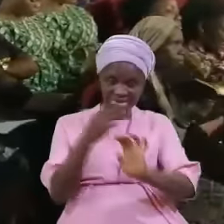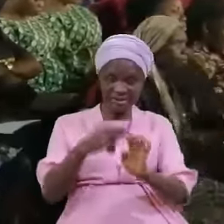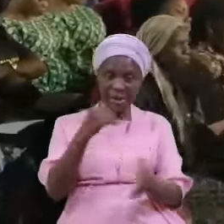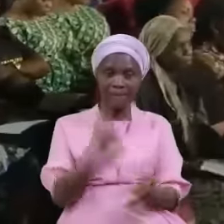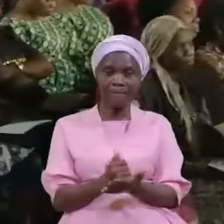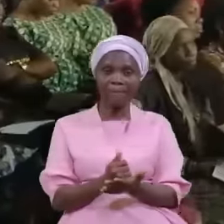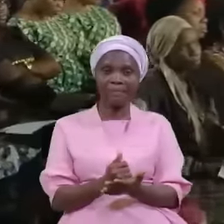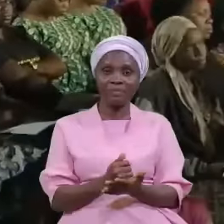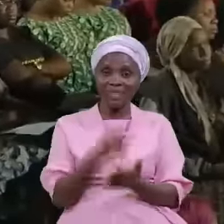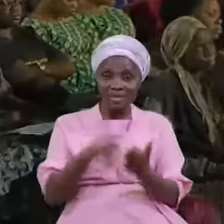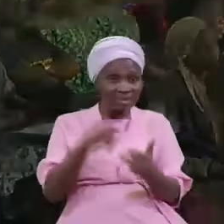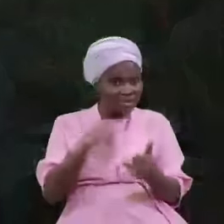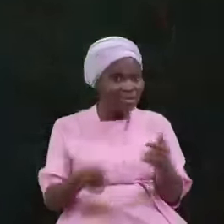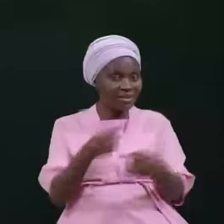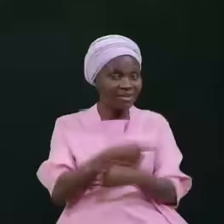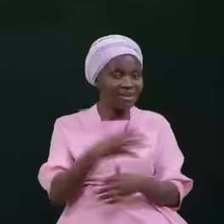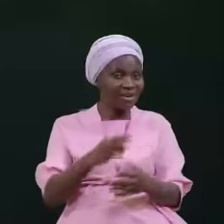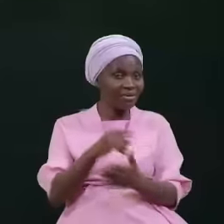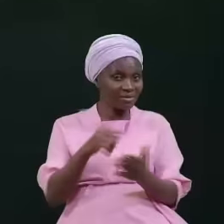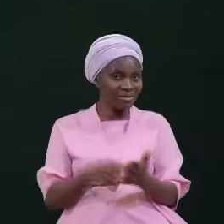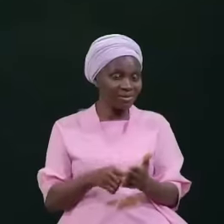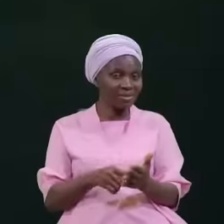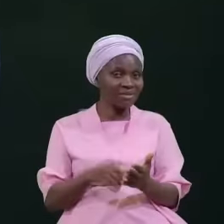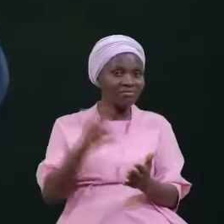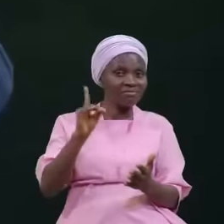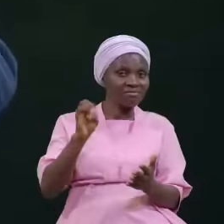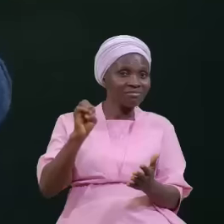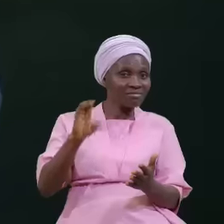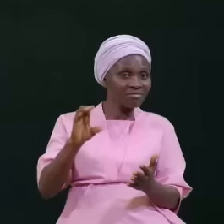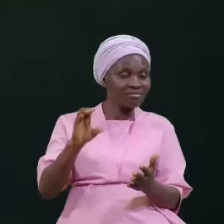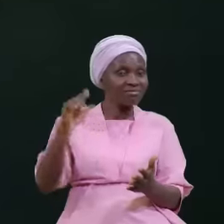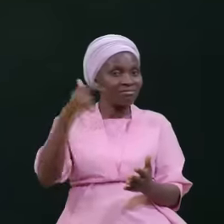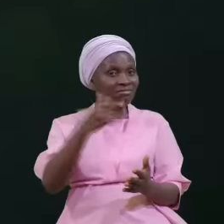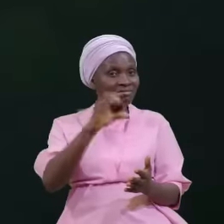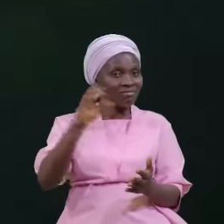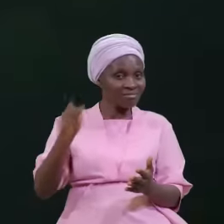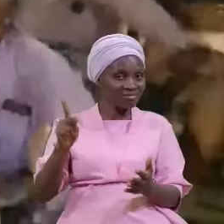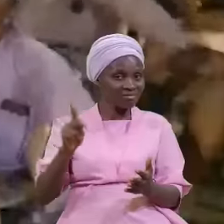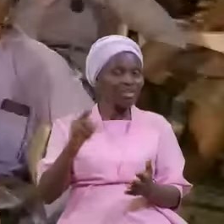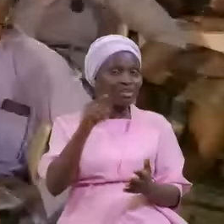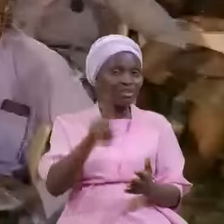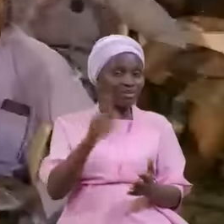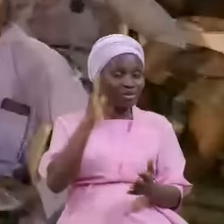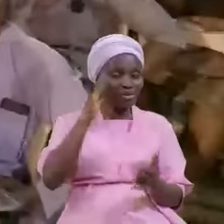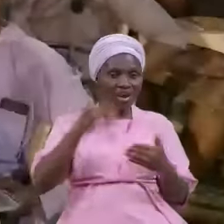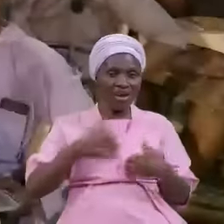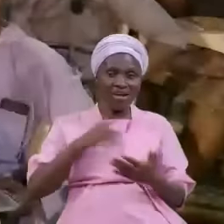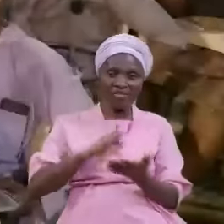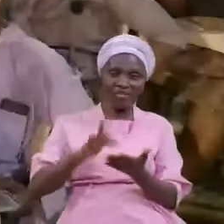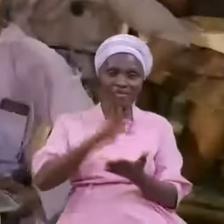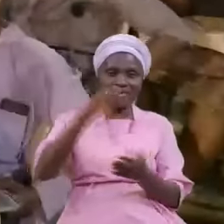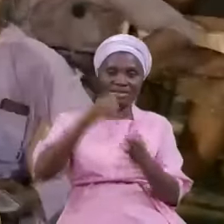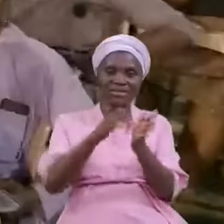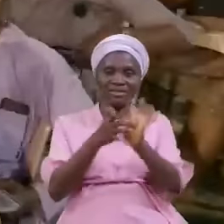day of this December retreat, GCK, you are going to have the glory. You are going to have